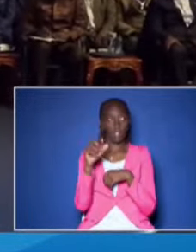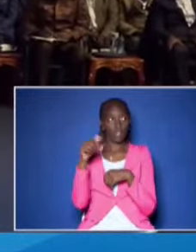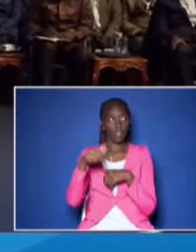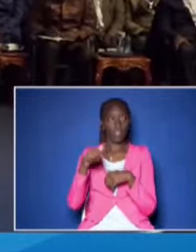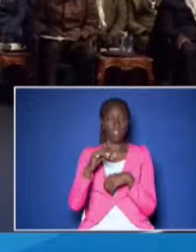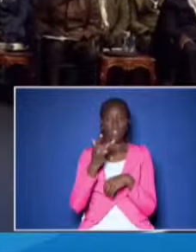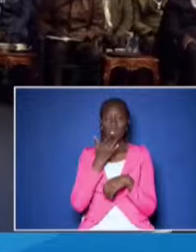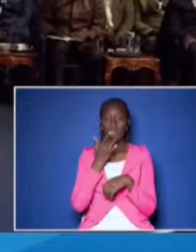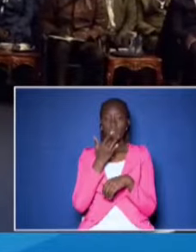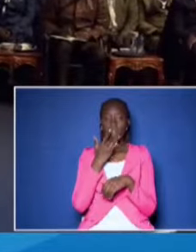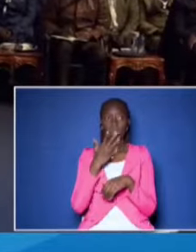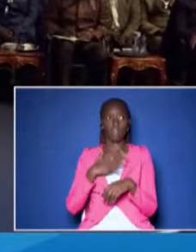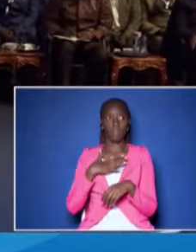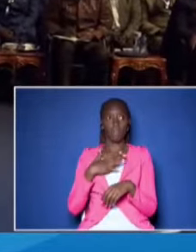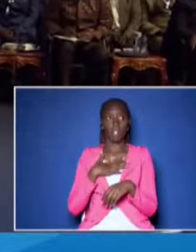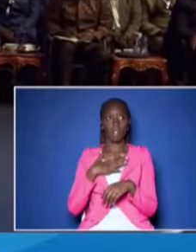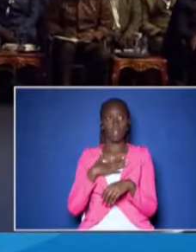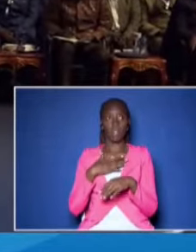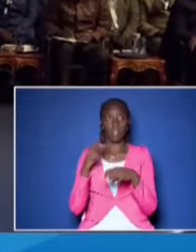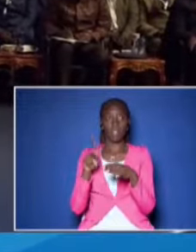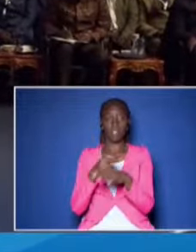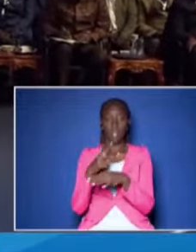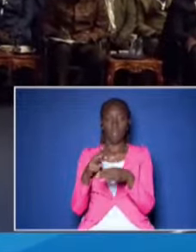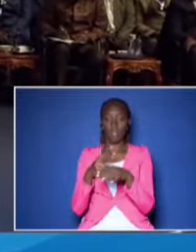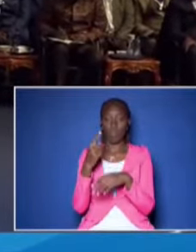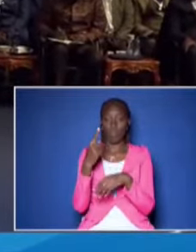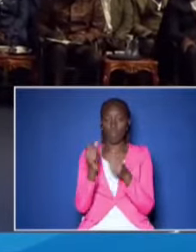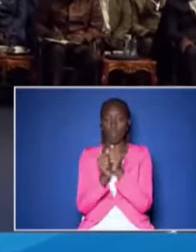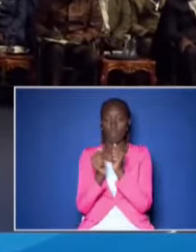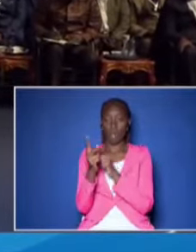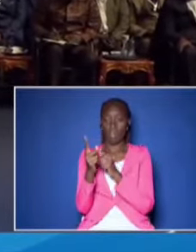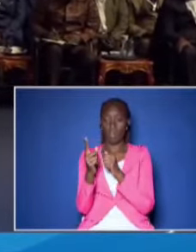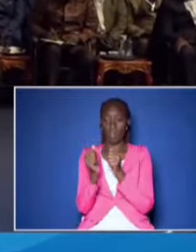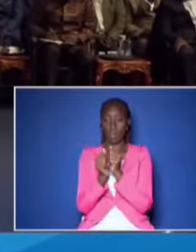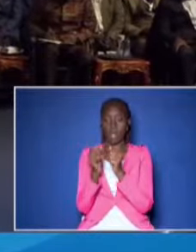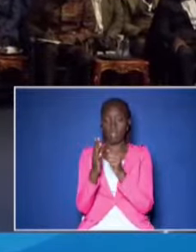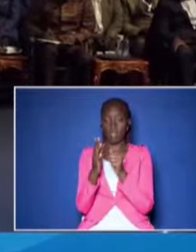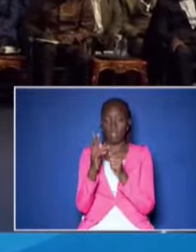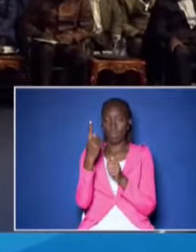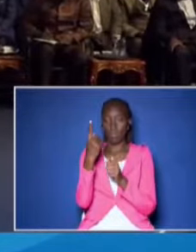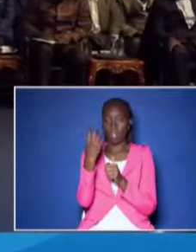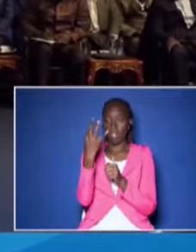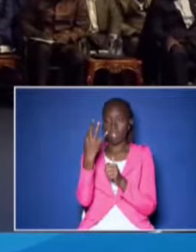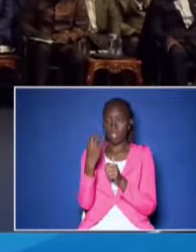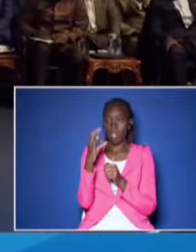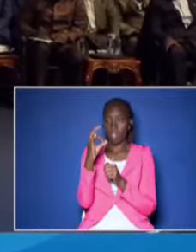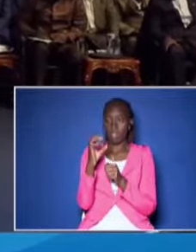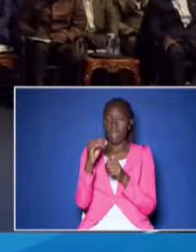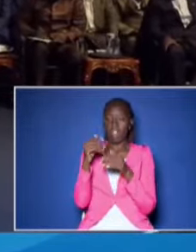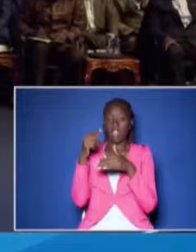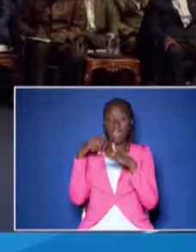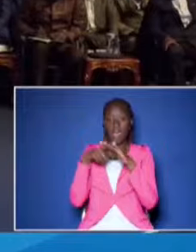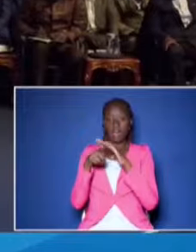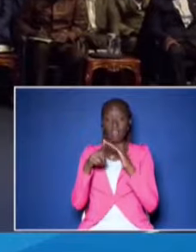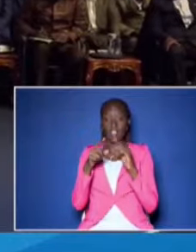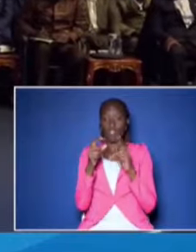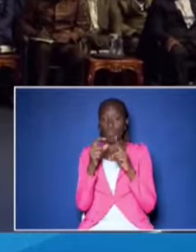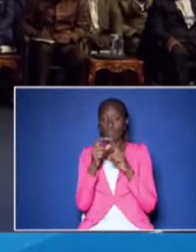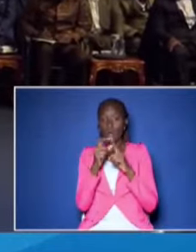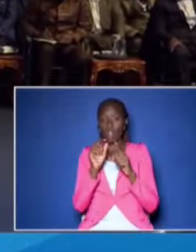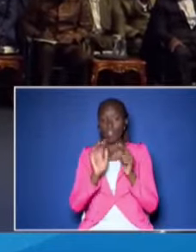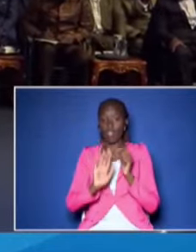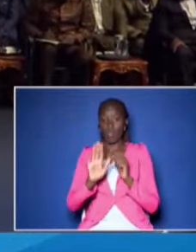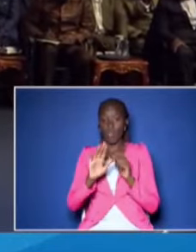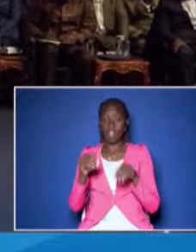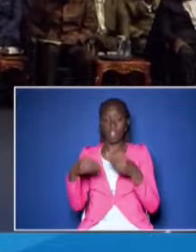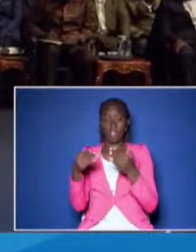favorite same Psalm 119 verse 130 please the entrance of thy words giveth